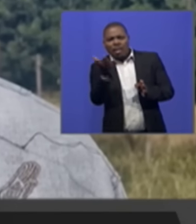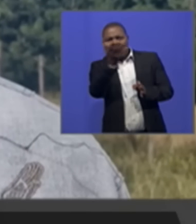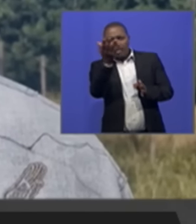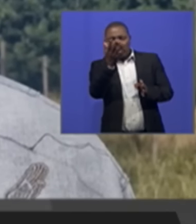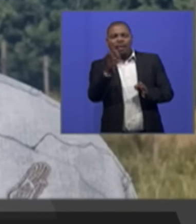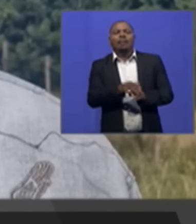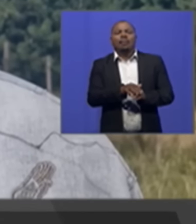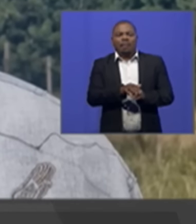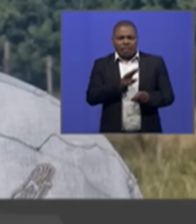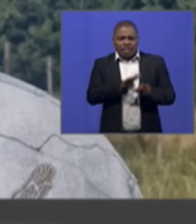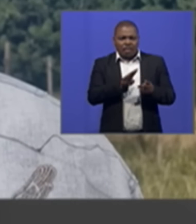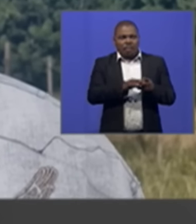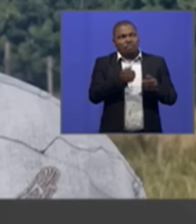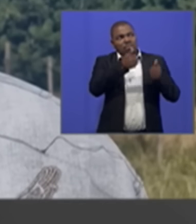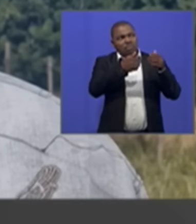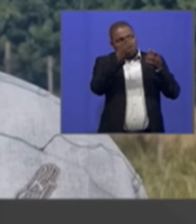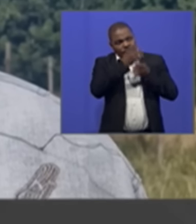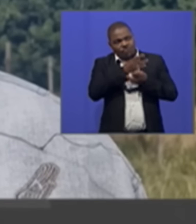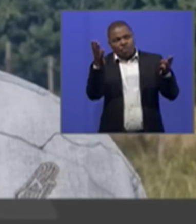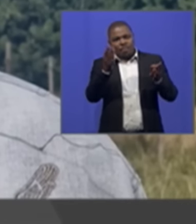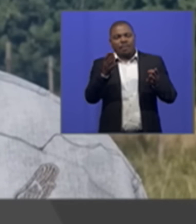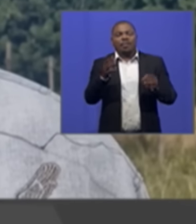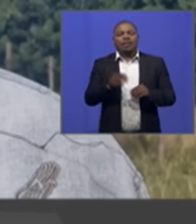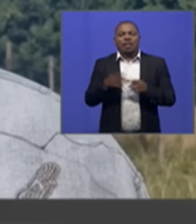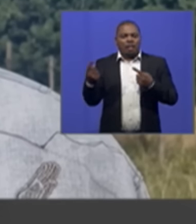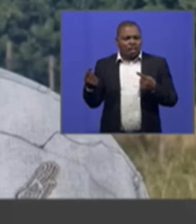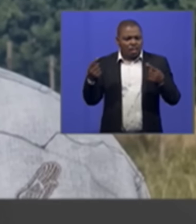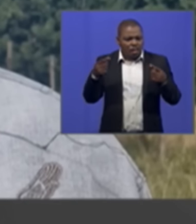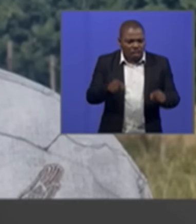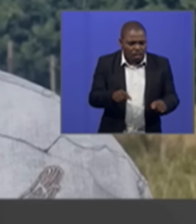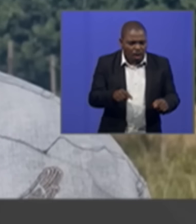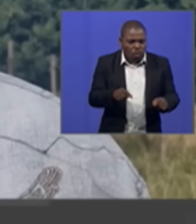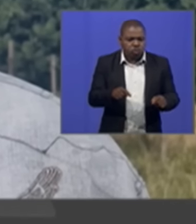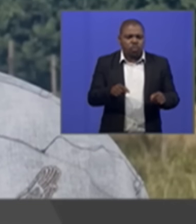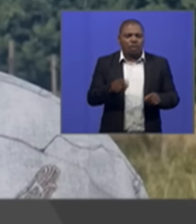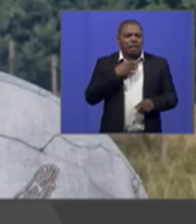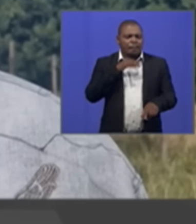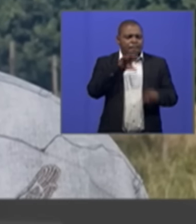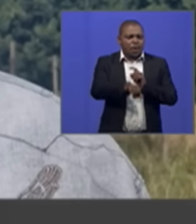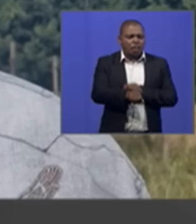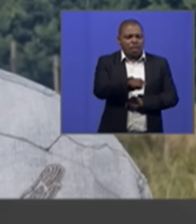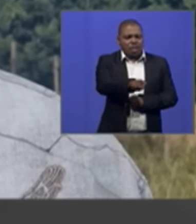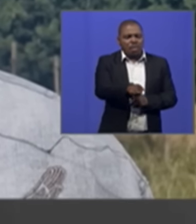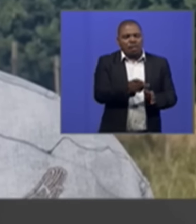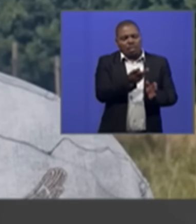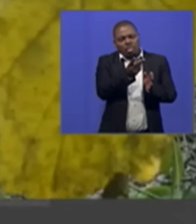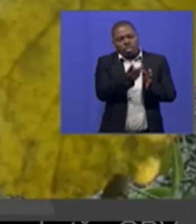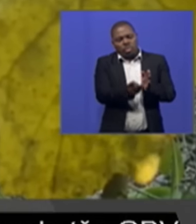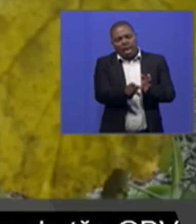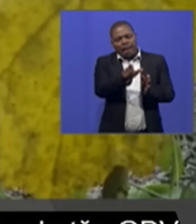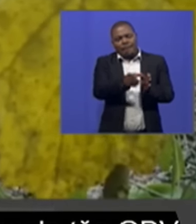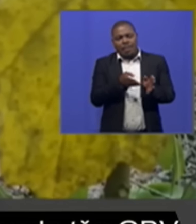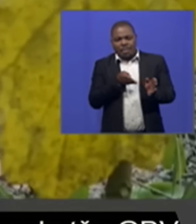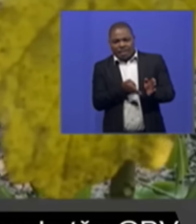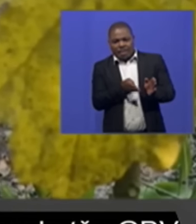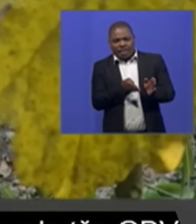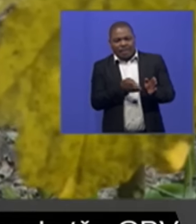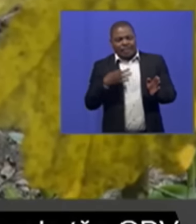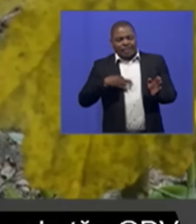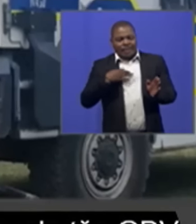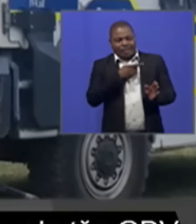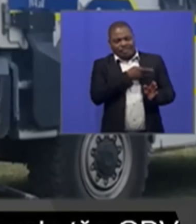gomme o ile a botša ba bagolo nnete wa ya fao ba re ge ba fihla ba hwetša lebitla leo la go se iše kgole le na le setopo sa